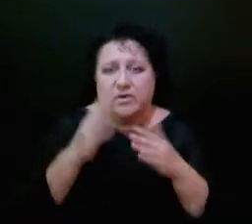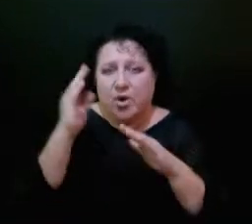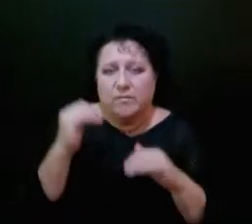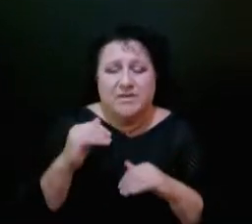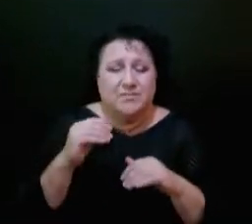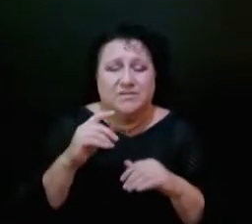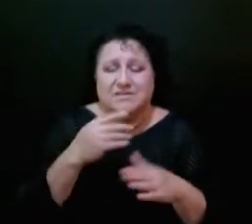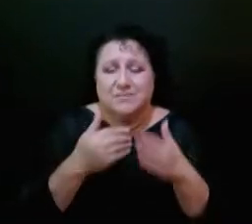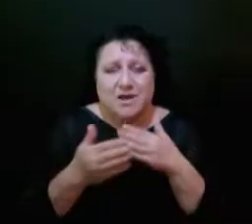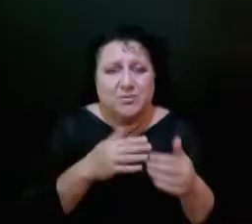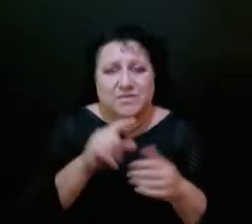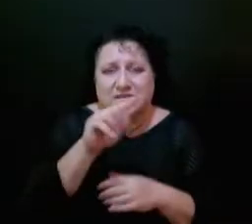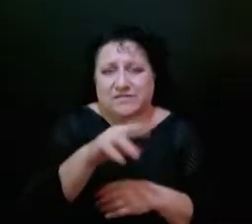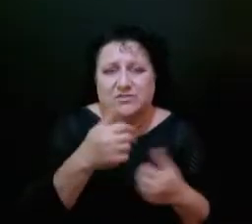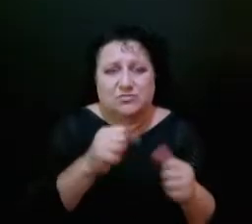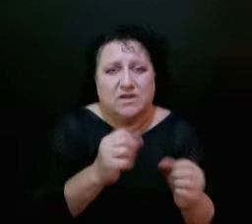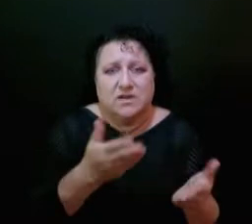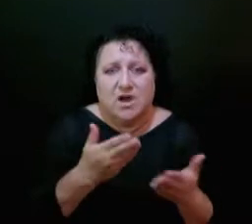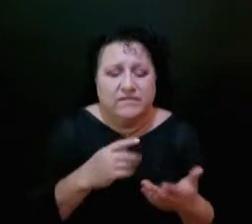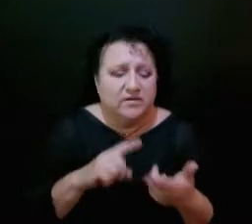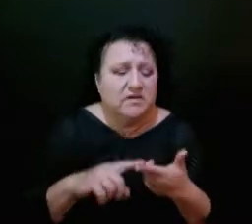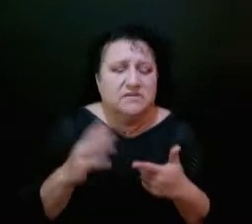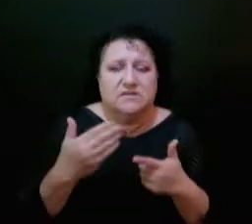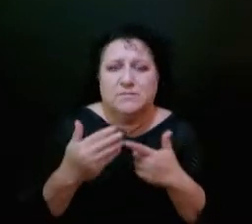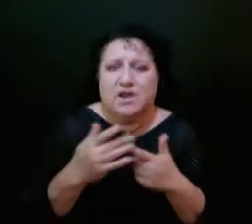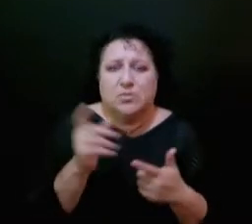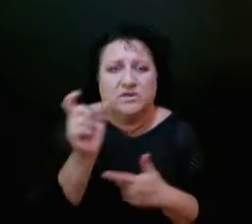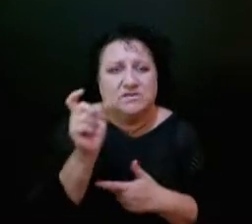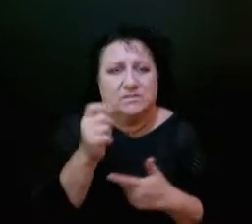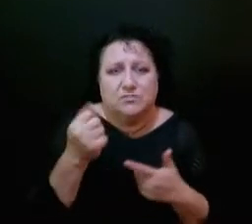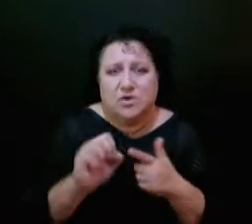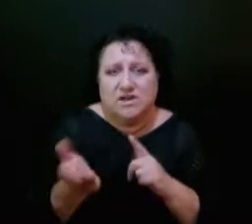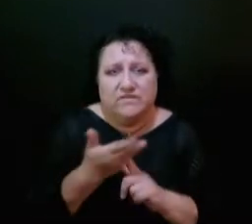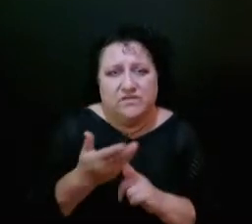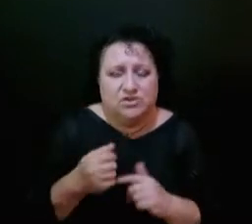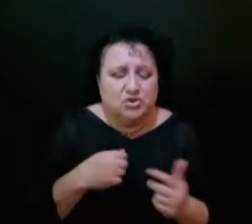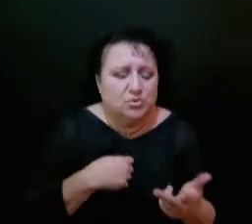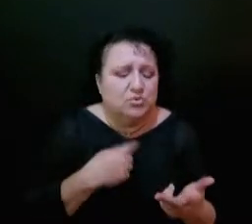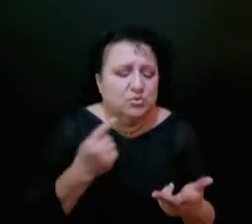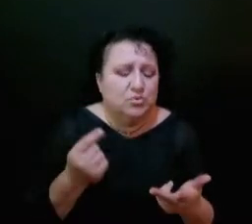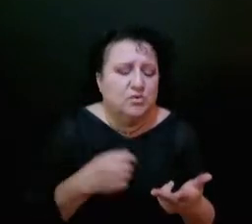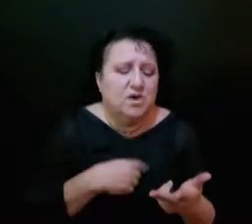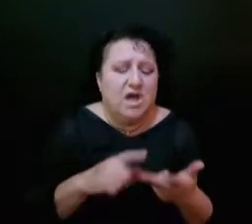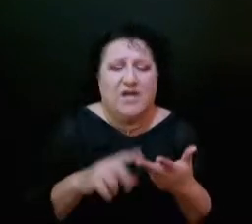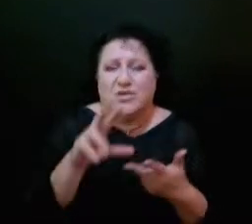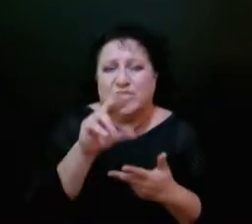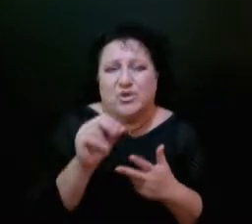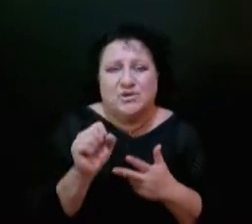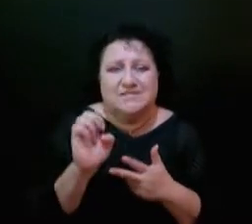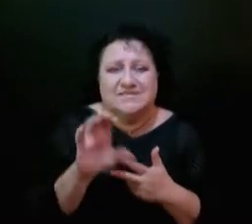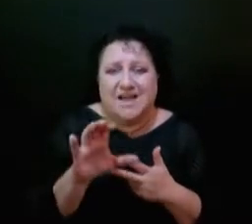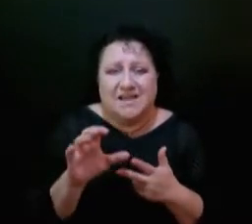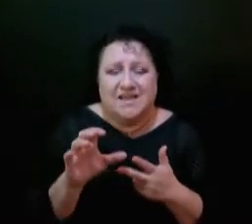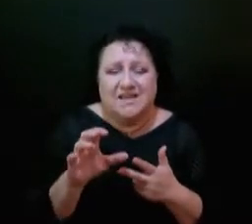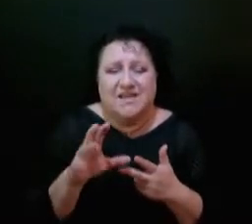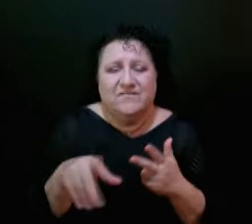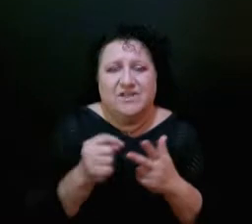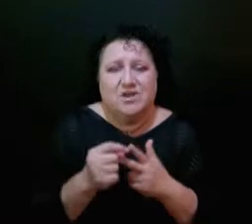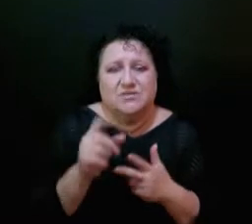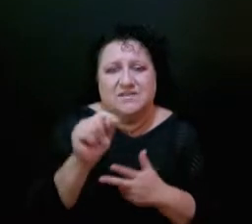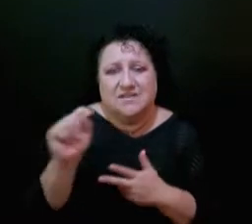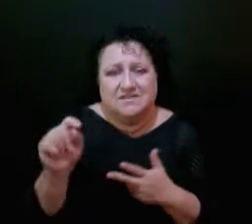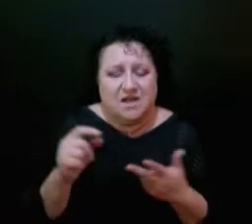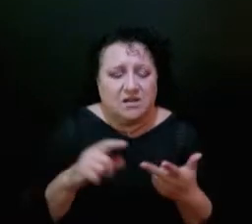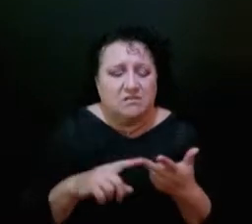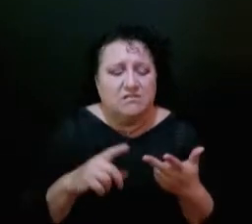what Instagram tries to convince you of, and no matter what those 30-second videos on TikTok try to show you, the world has